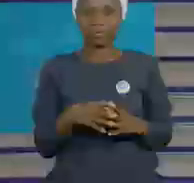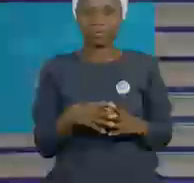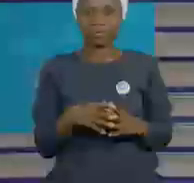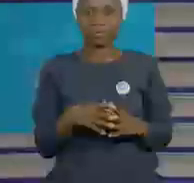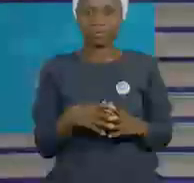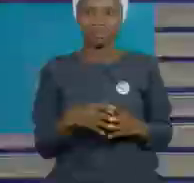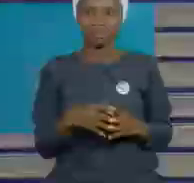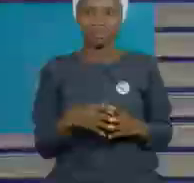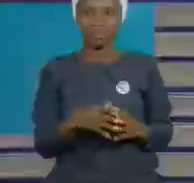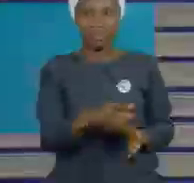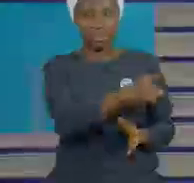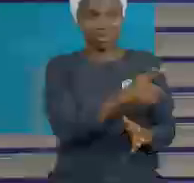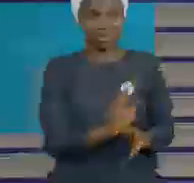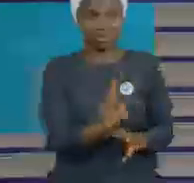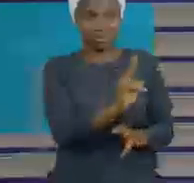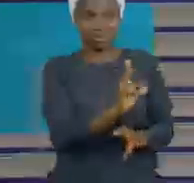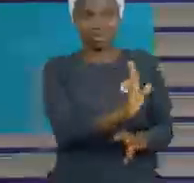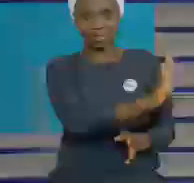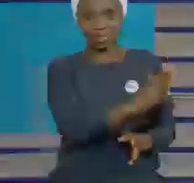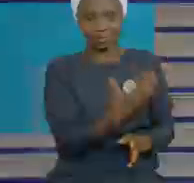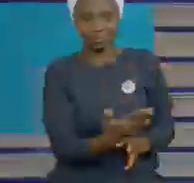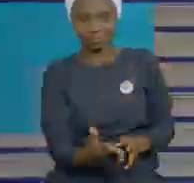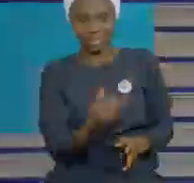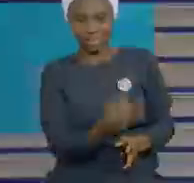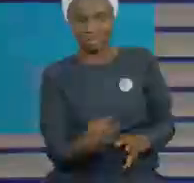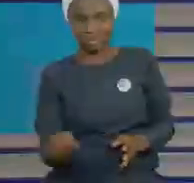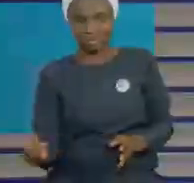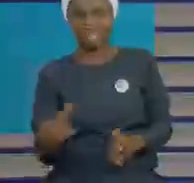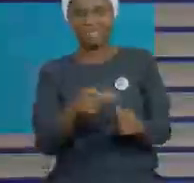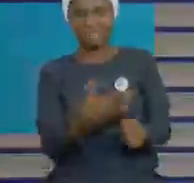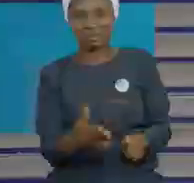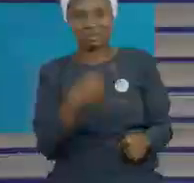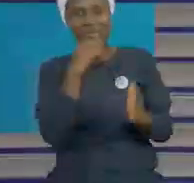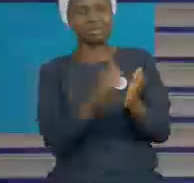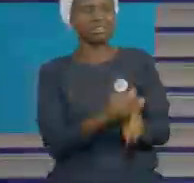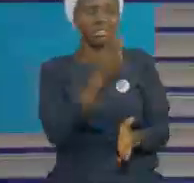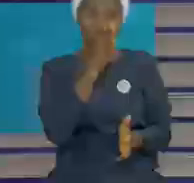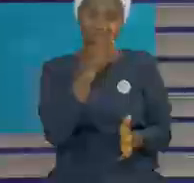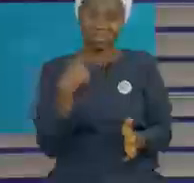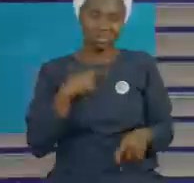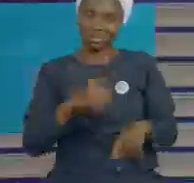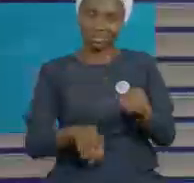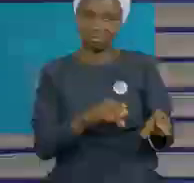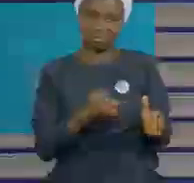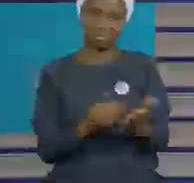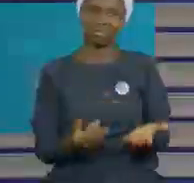They use their instruments and everything. They say, Madam, we cannot do this.